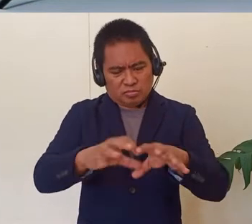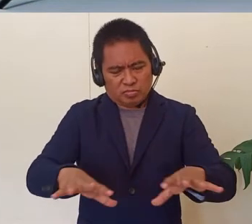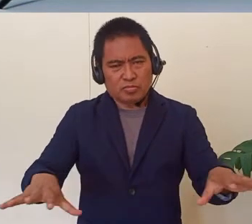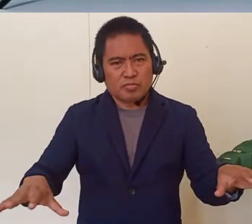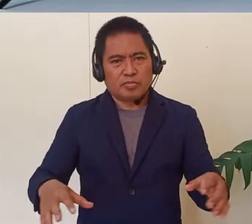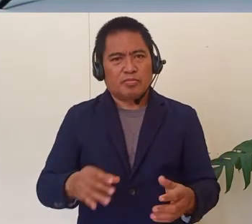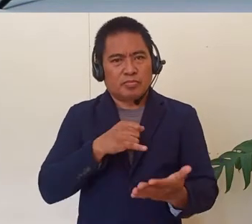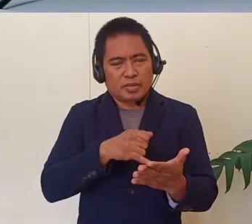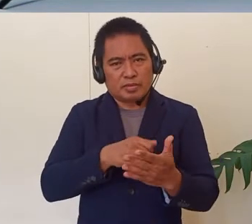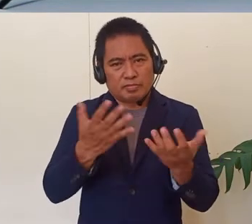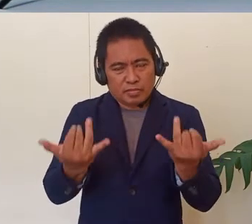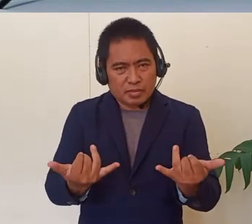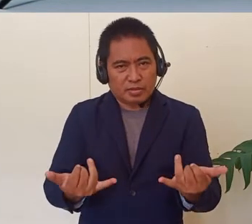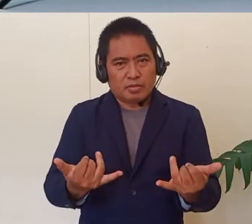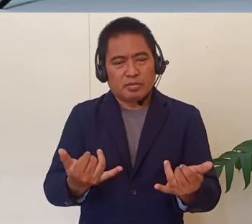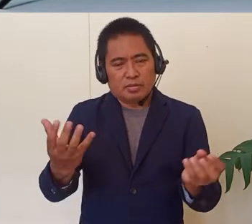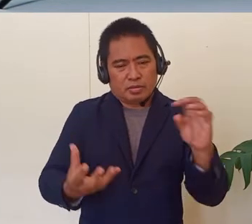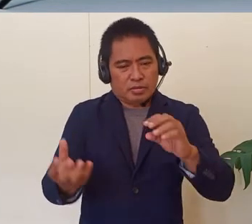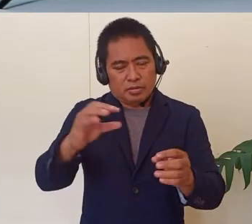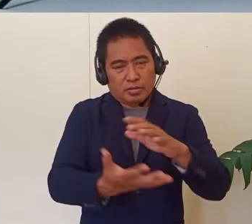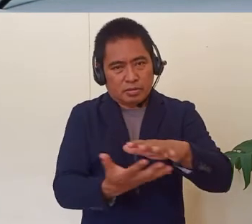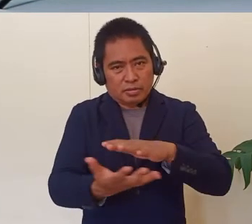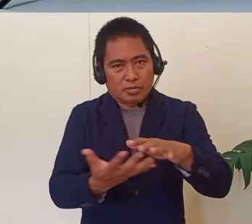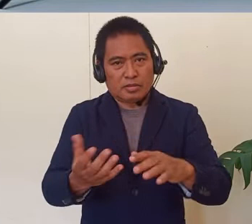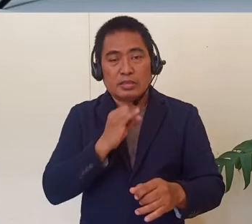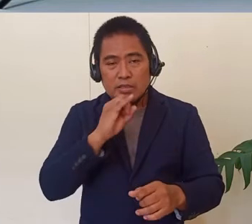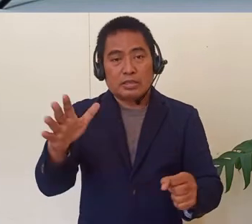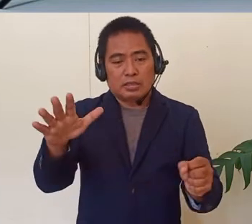saturated at a higher temperature.